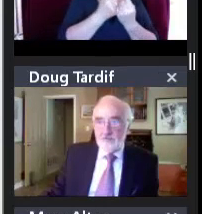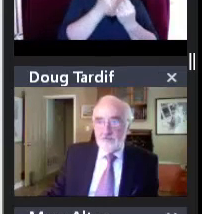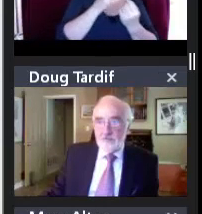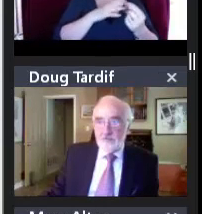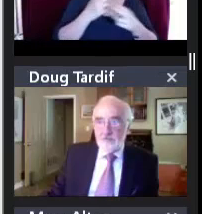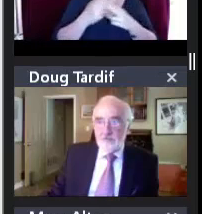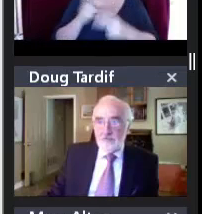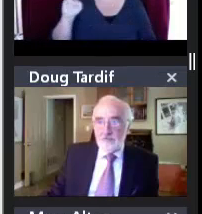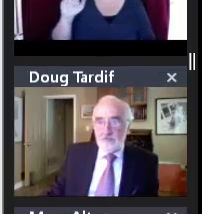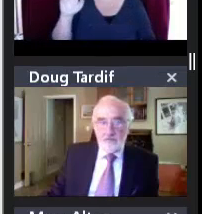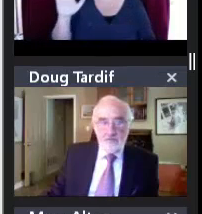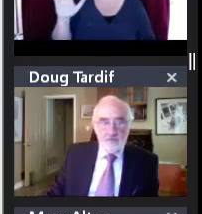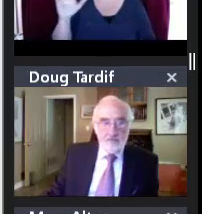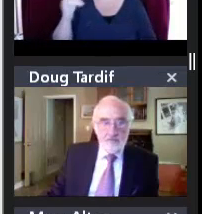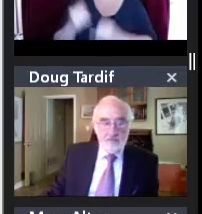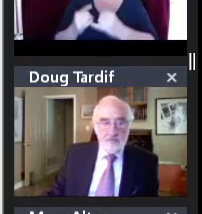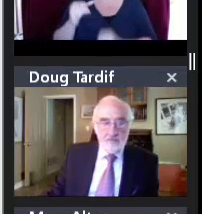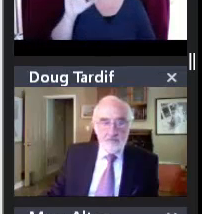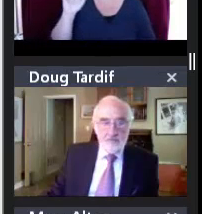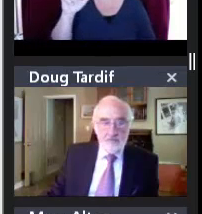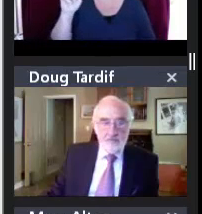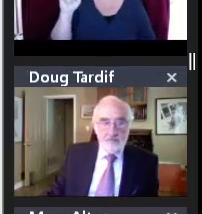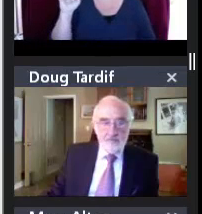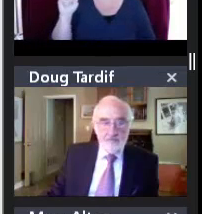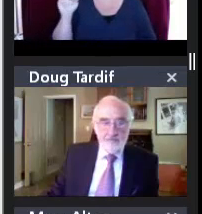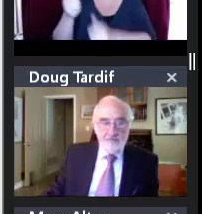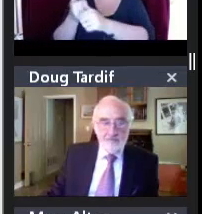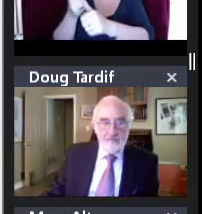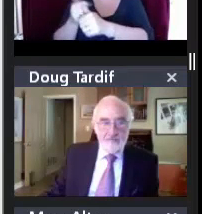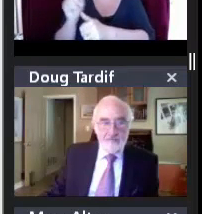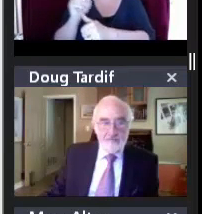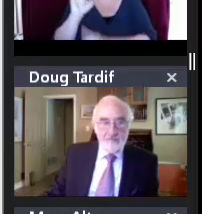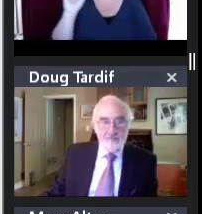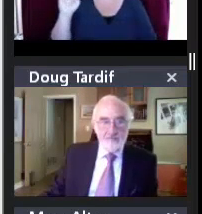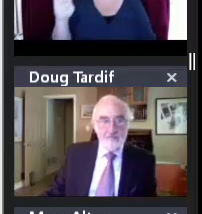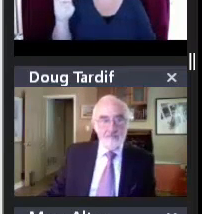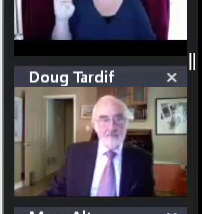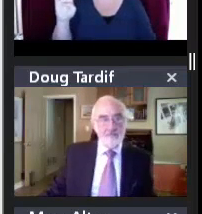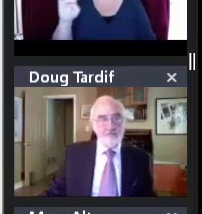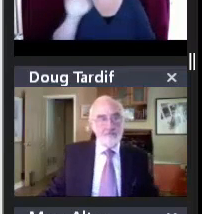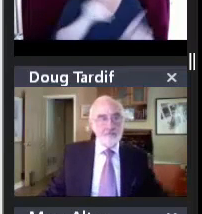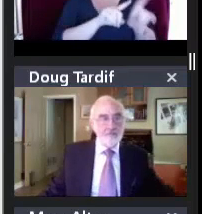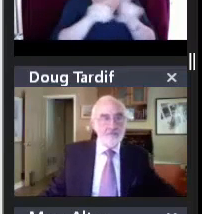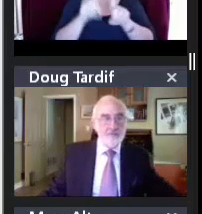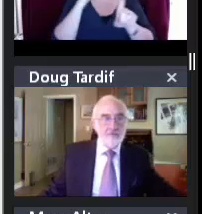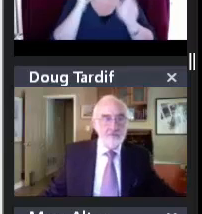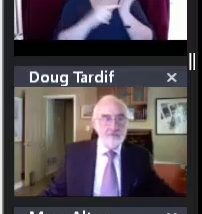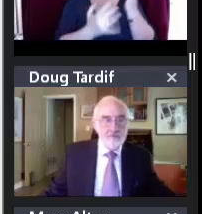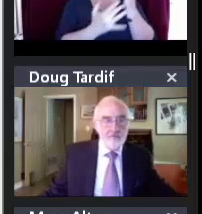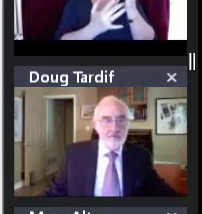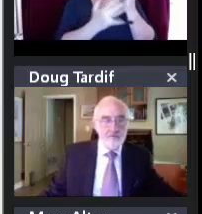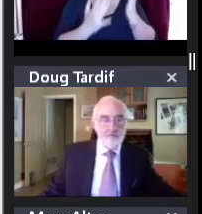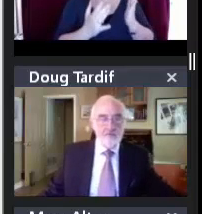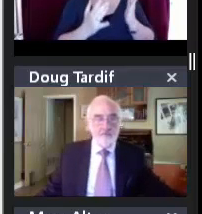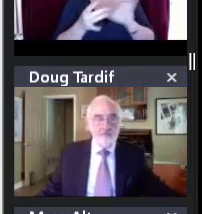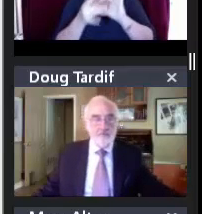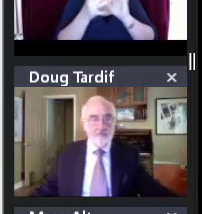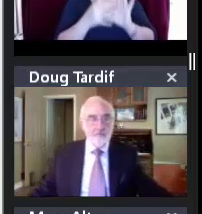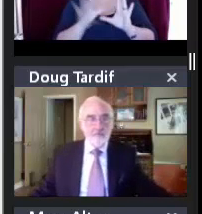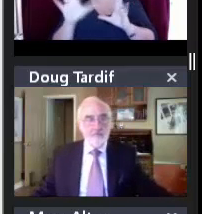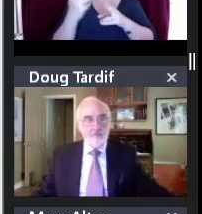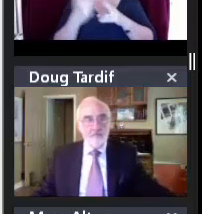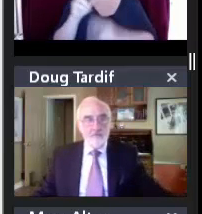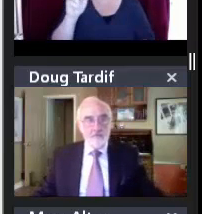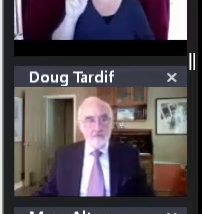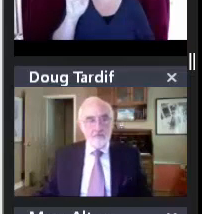in Moncton, New Brunswick. As well, we have Colins Story, who is our technology coordinator, and Colins here today,